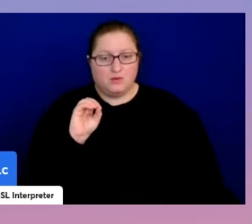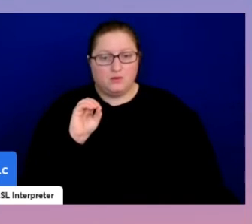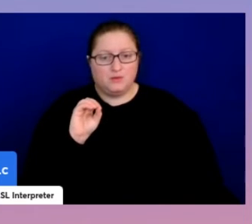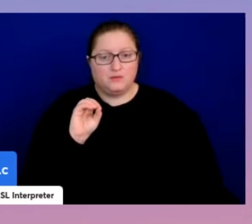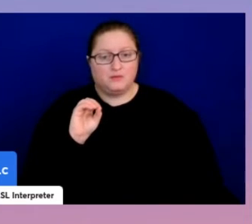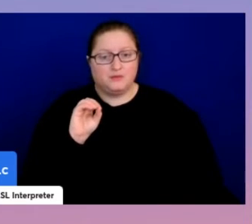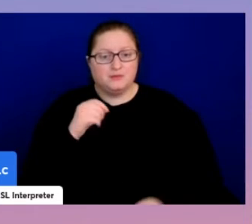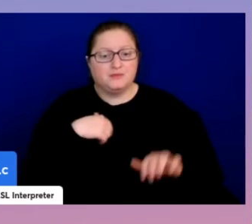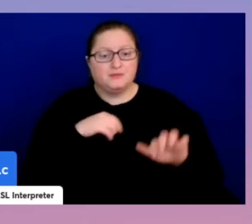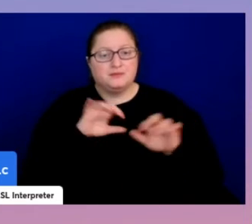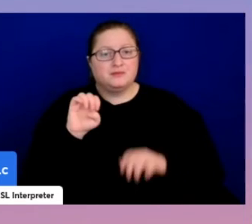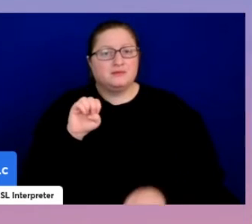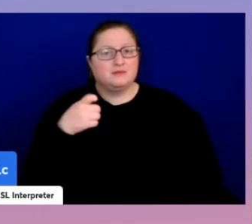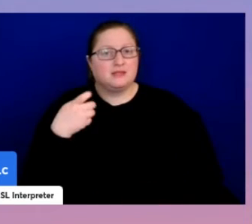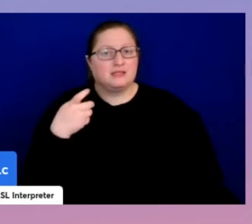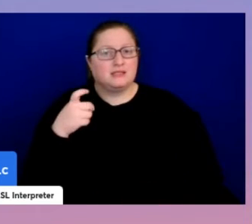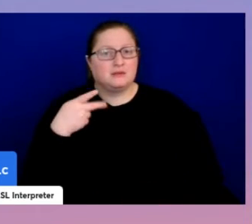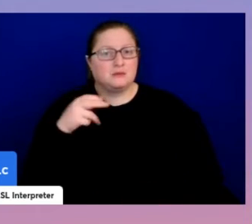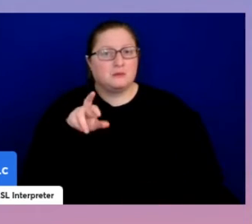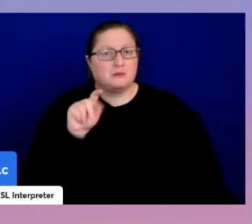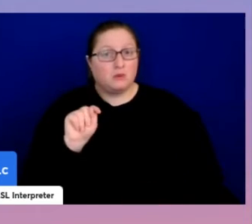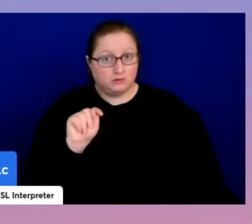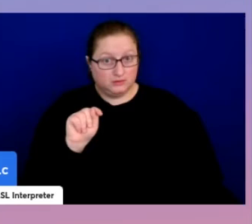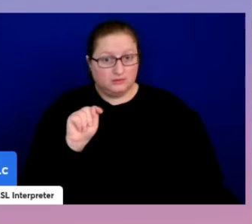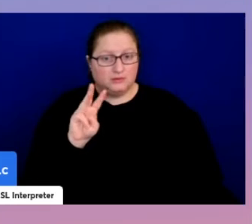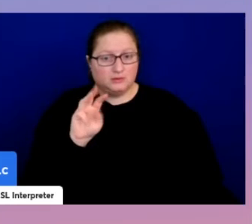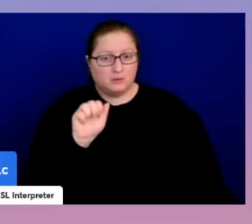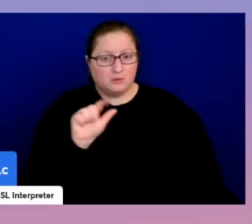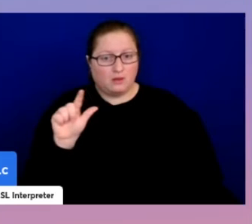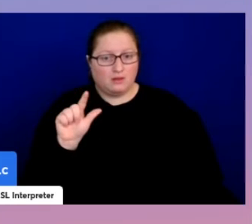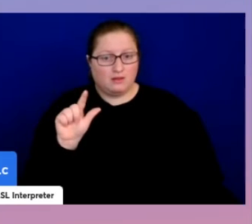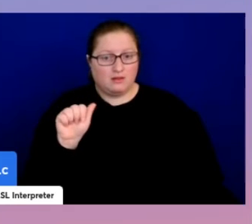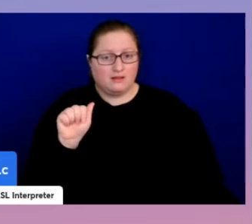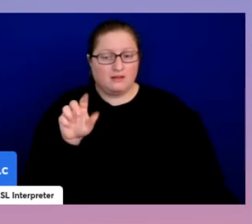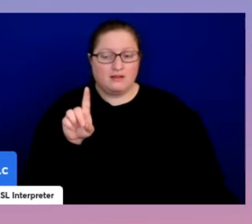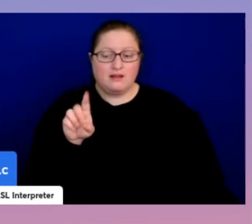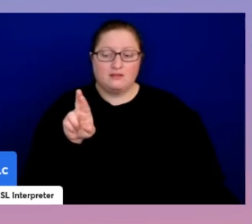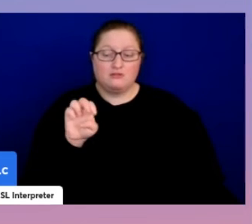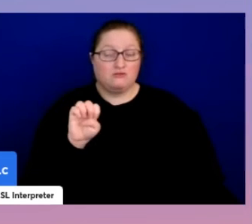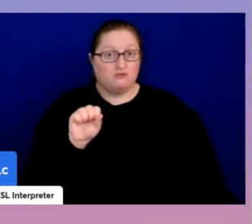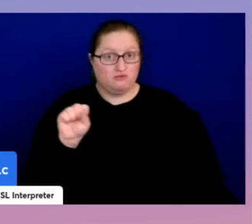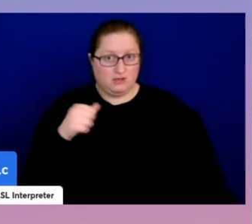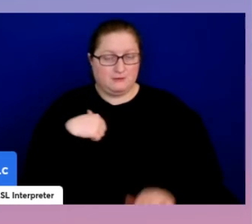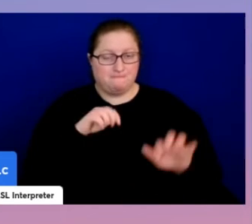one, export Vault address